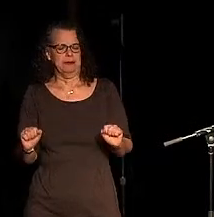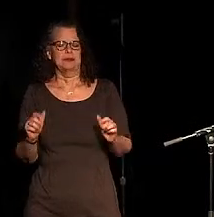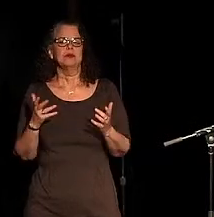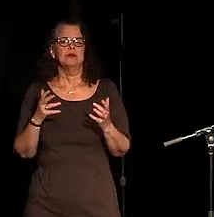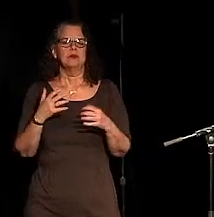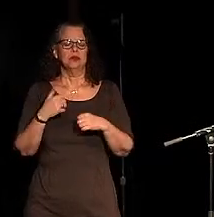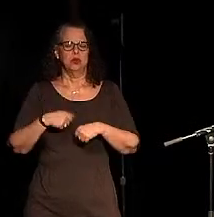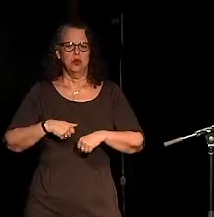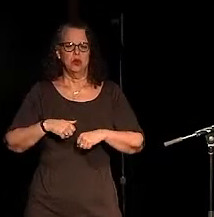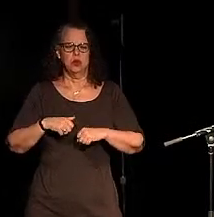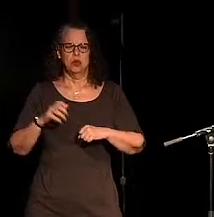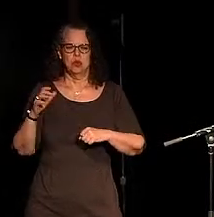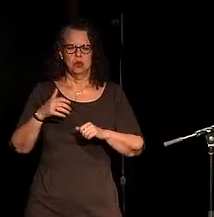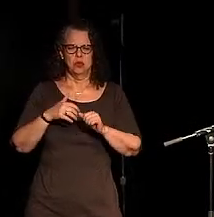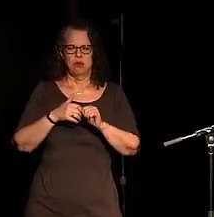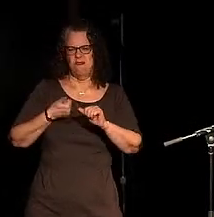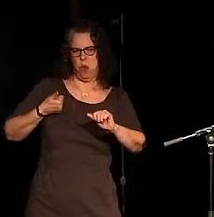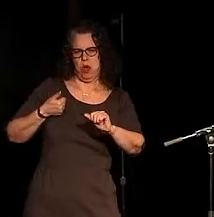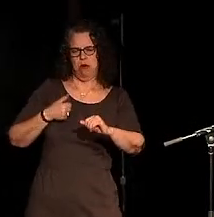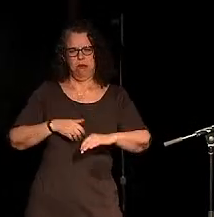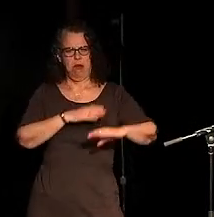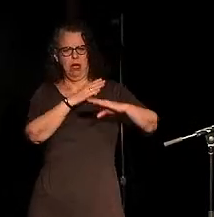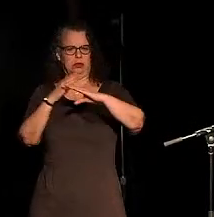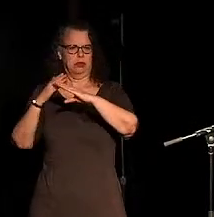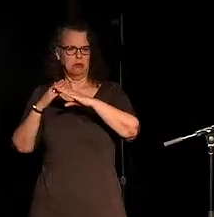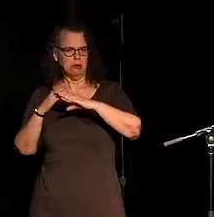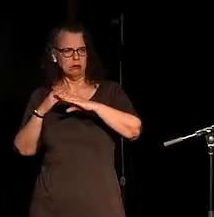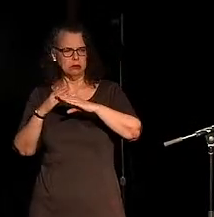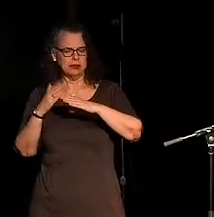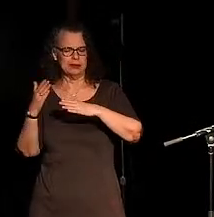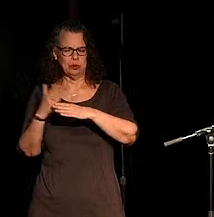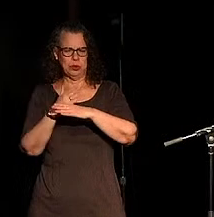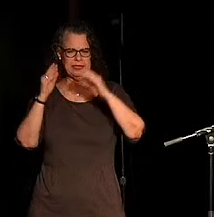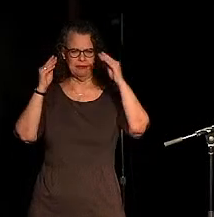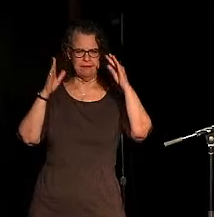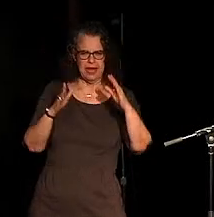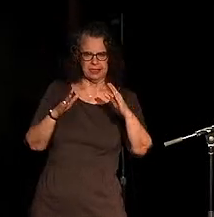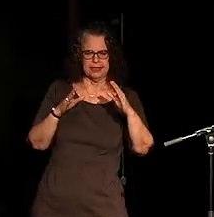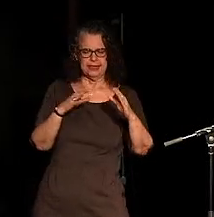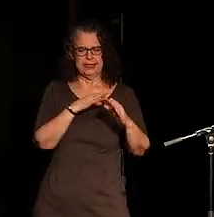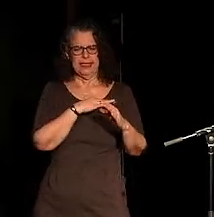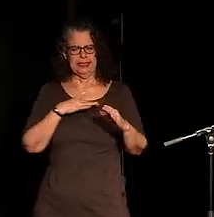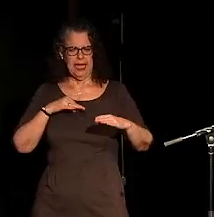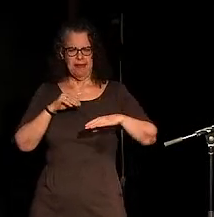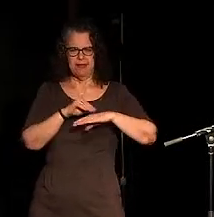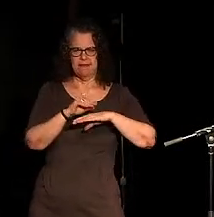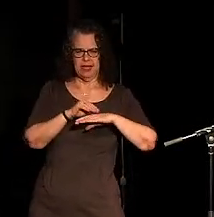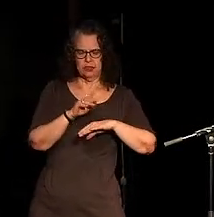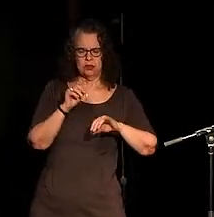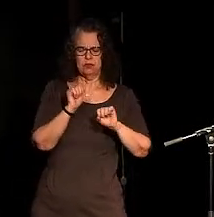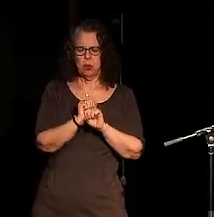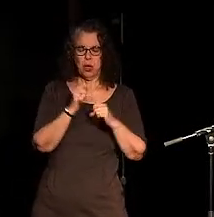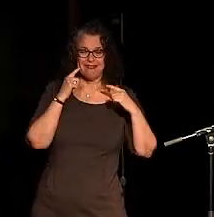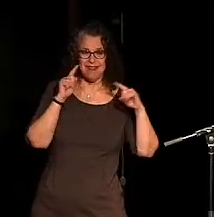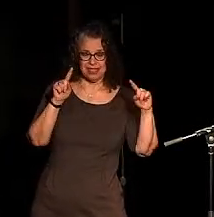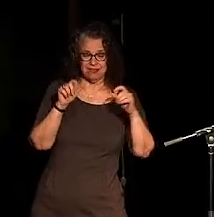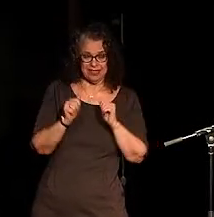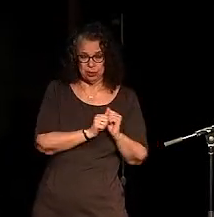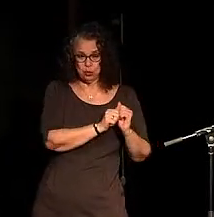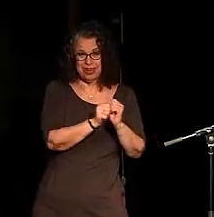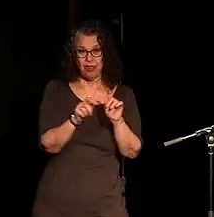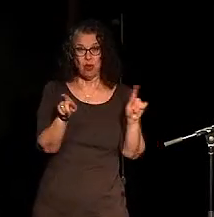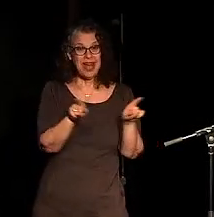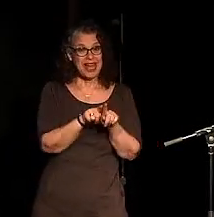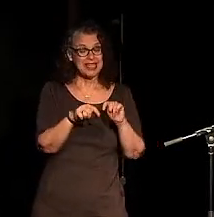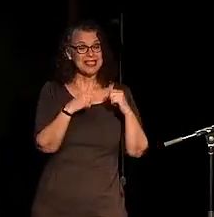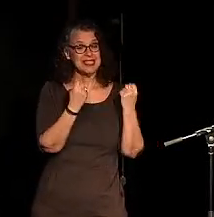any obstacles that are standing in the way between faculty and our staff advisors for working as effectively together as a